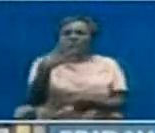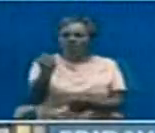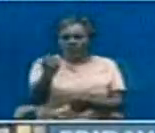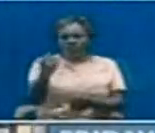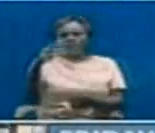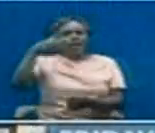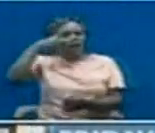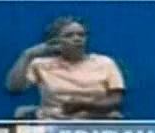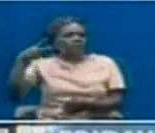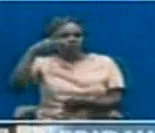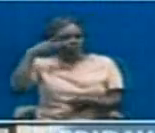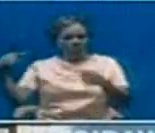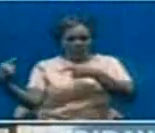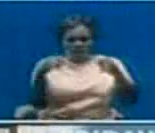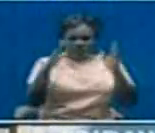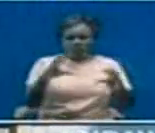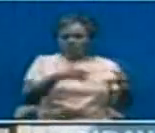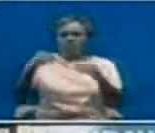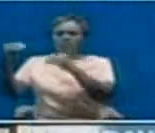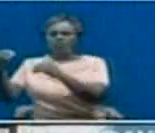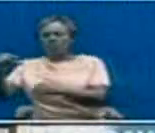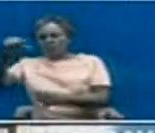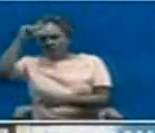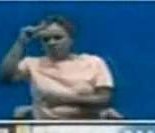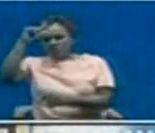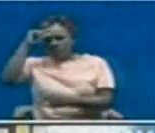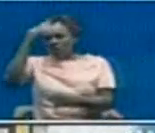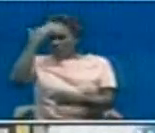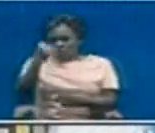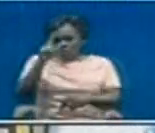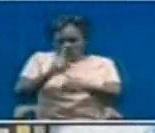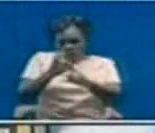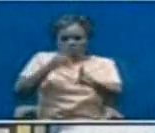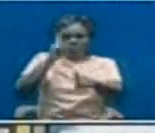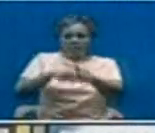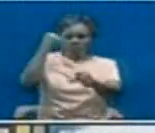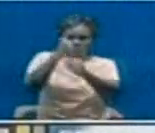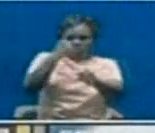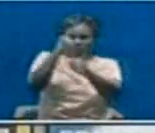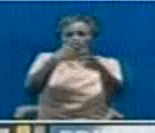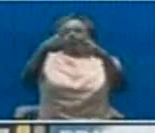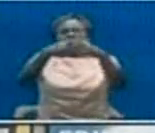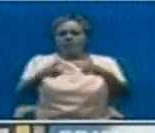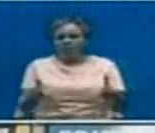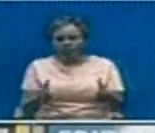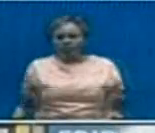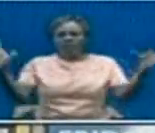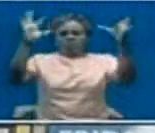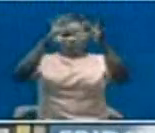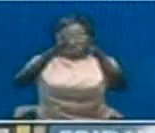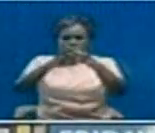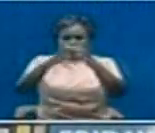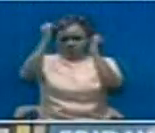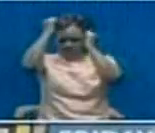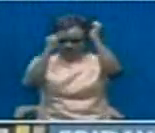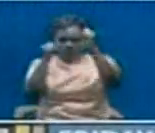500 Al-Shabaab fighters have defected to the government since Operation Indian Ocean was launched. The joint forces have